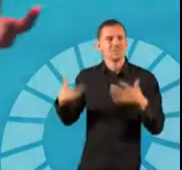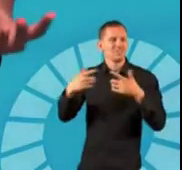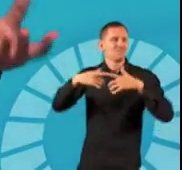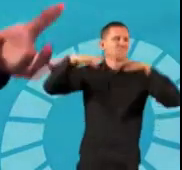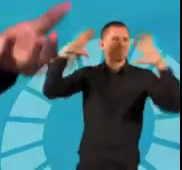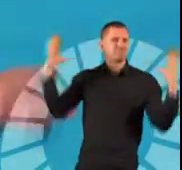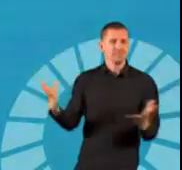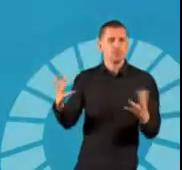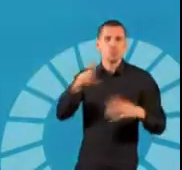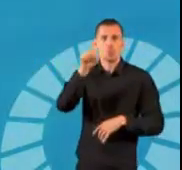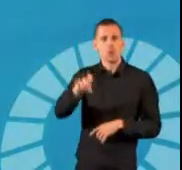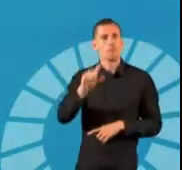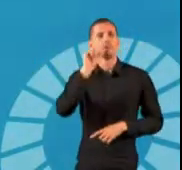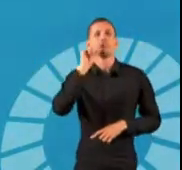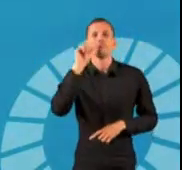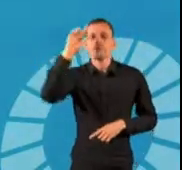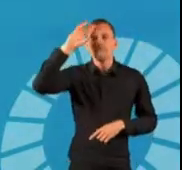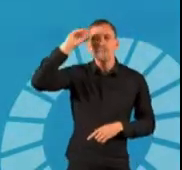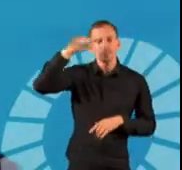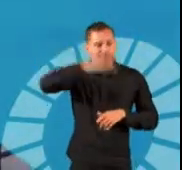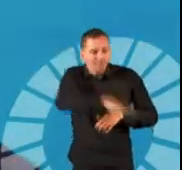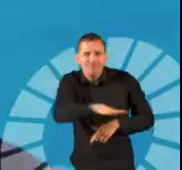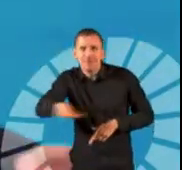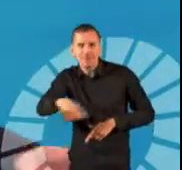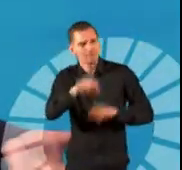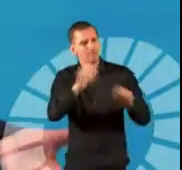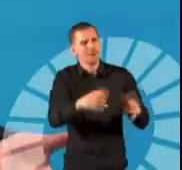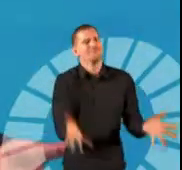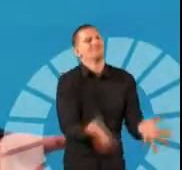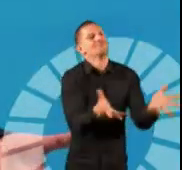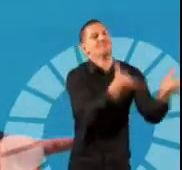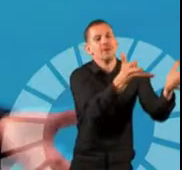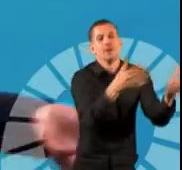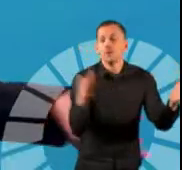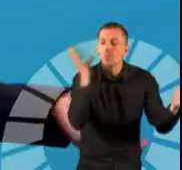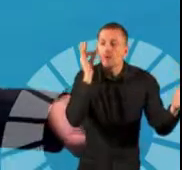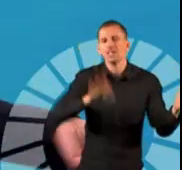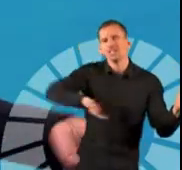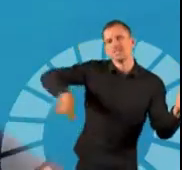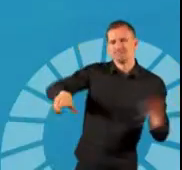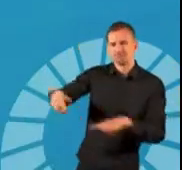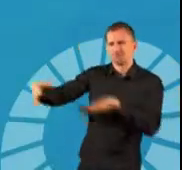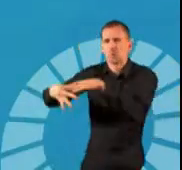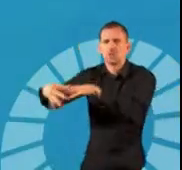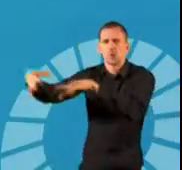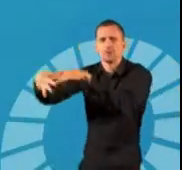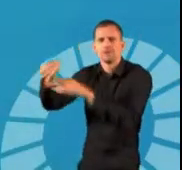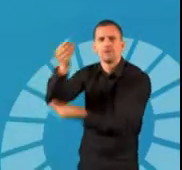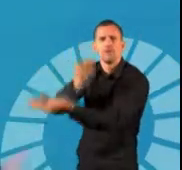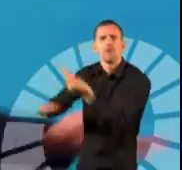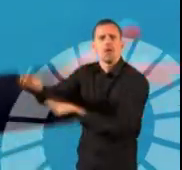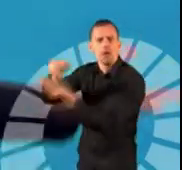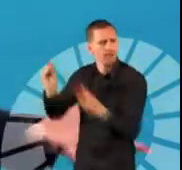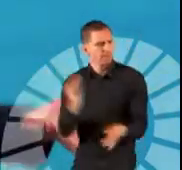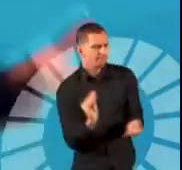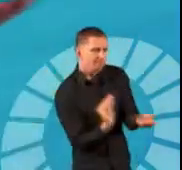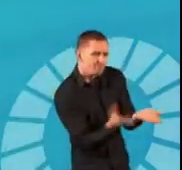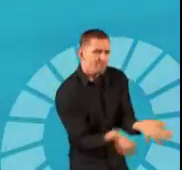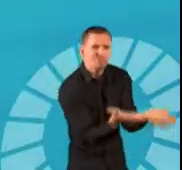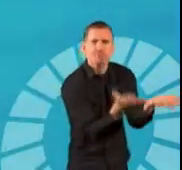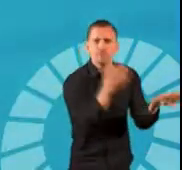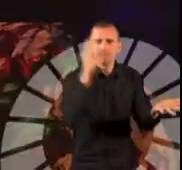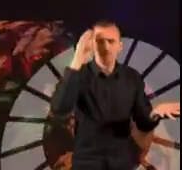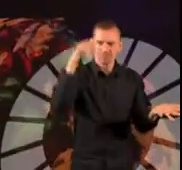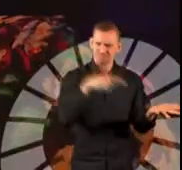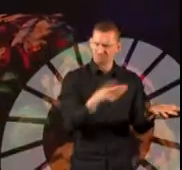lineage of the family, right? It sounds silly that we're still talking about this in 2021. Like, this